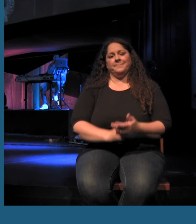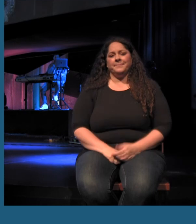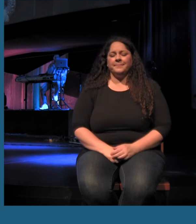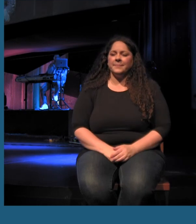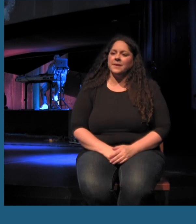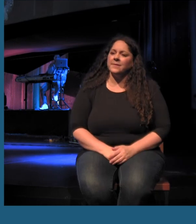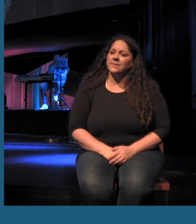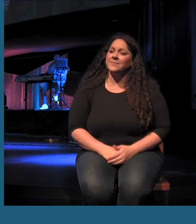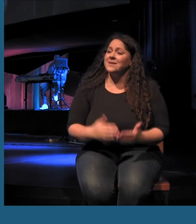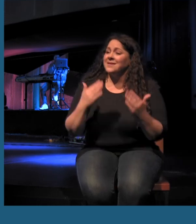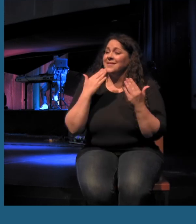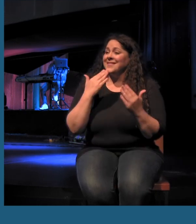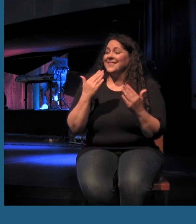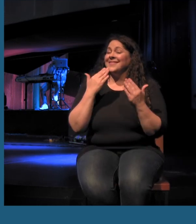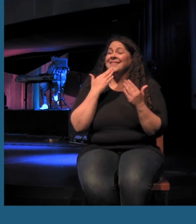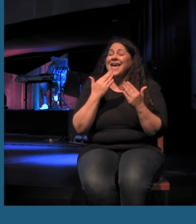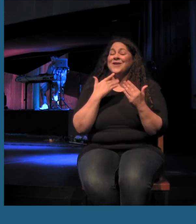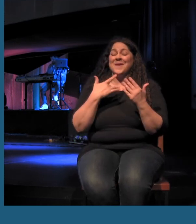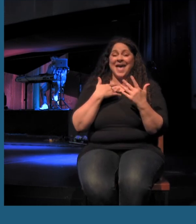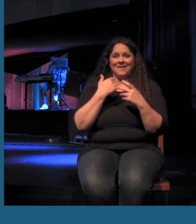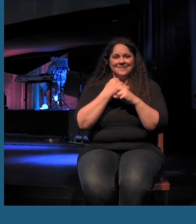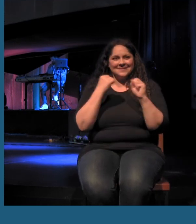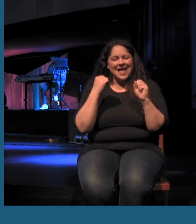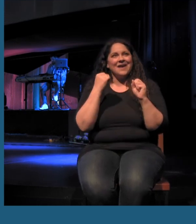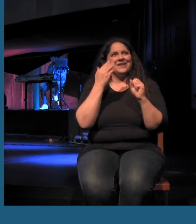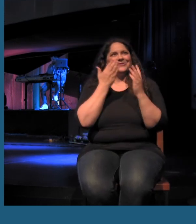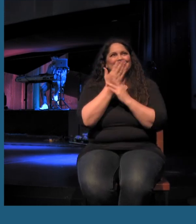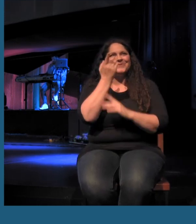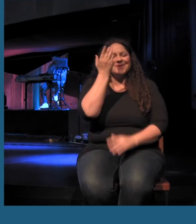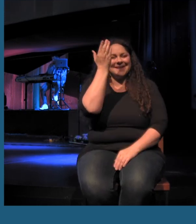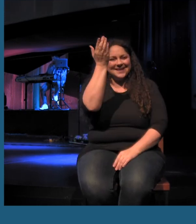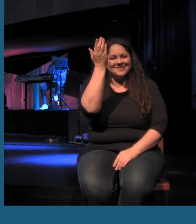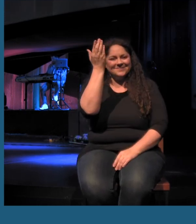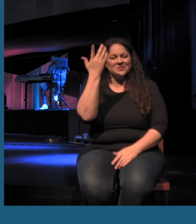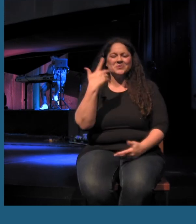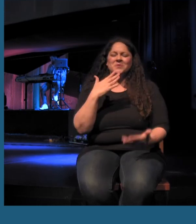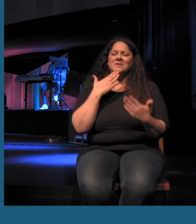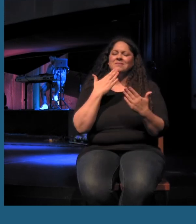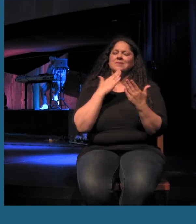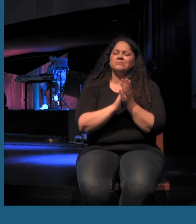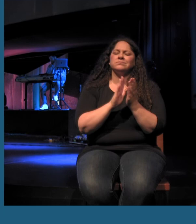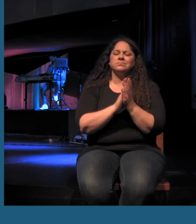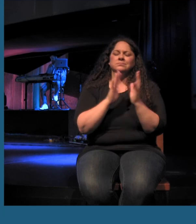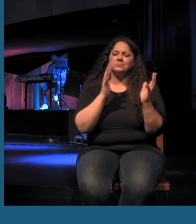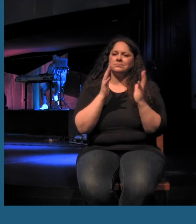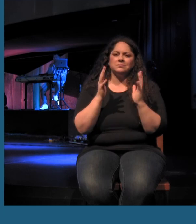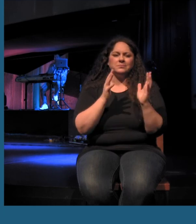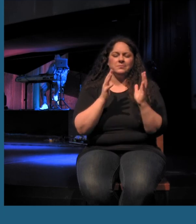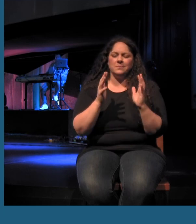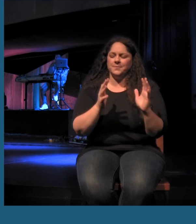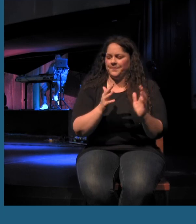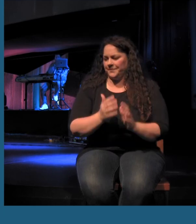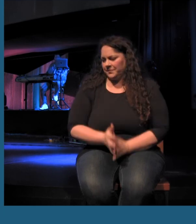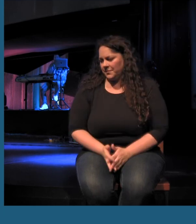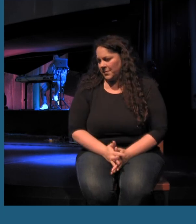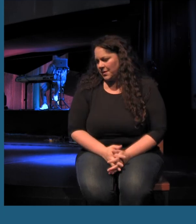Can we thank God for the power of salvation? I just sense that's changing our hearts, encouraging.